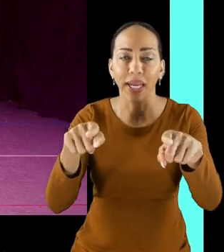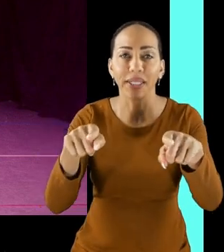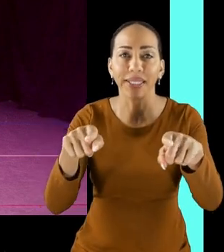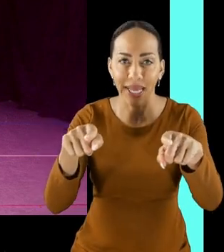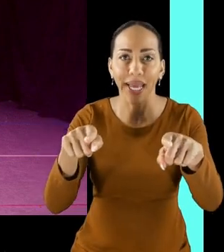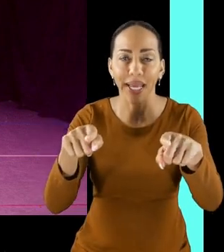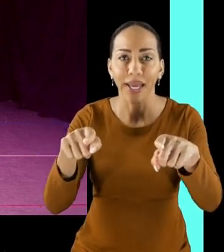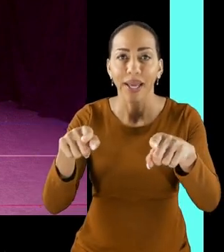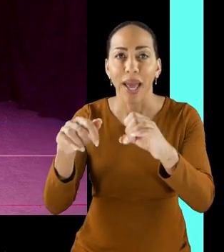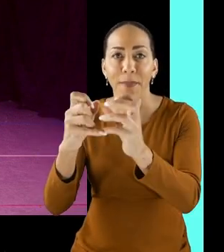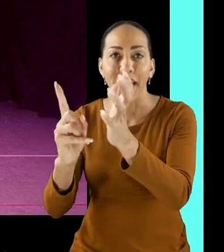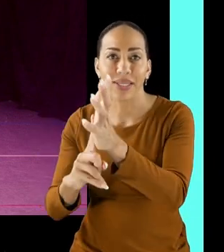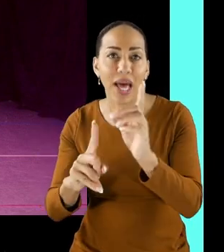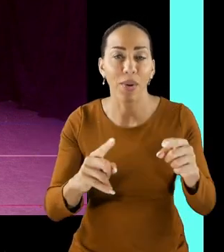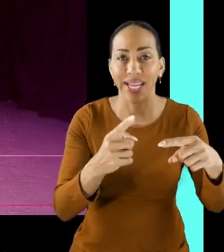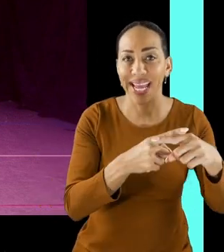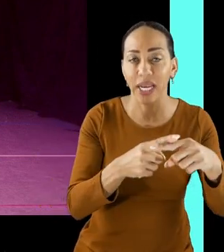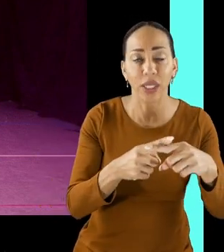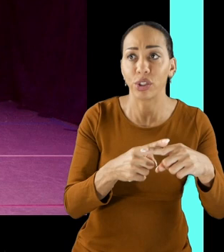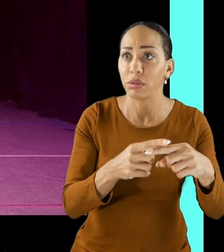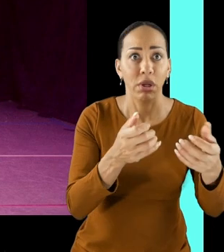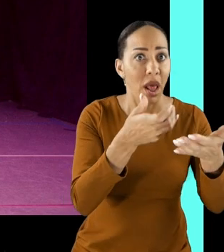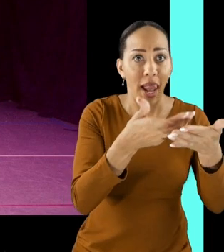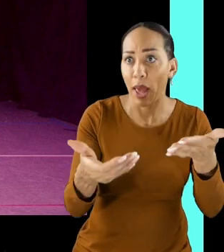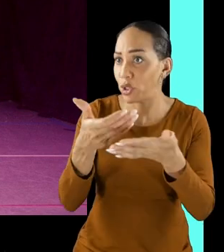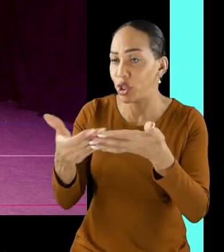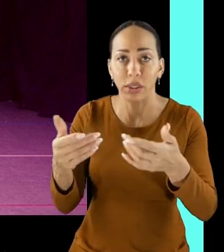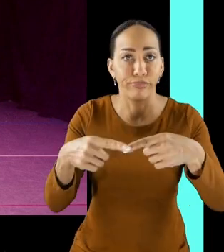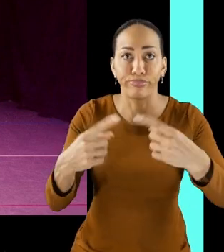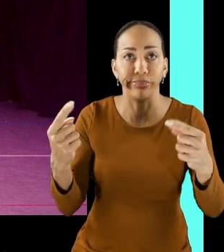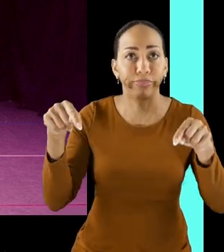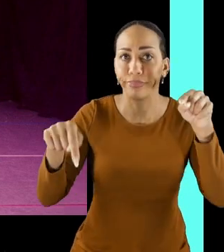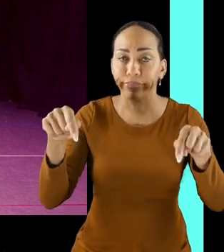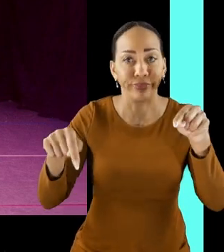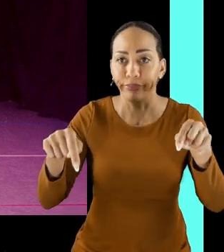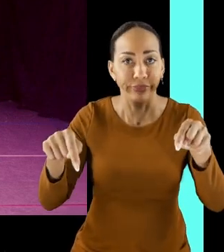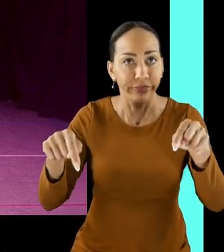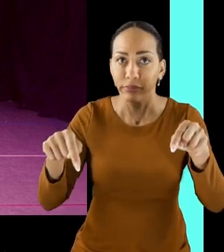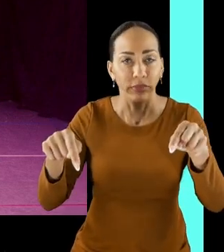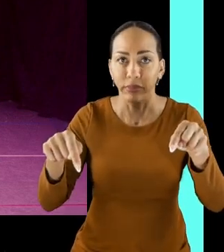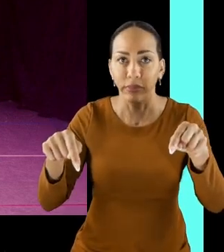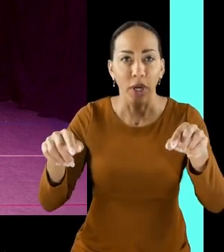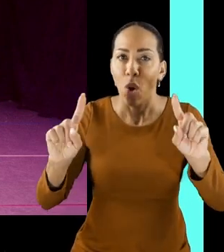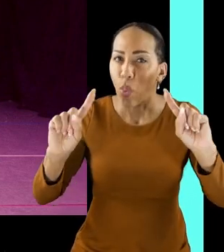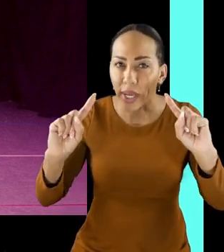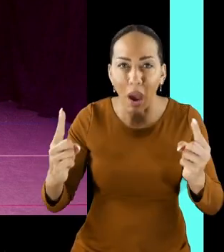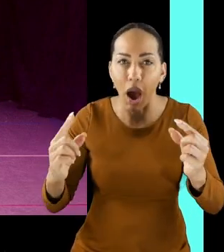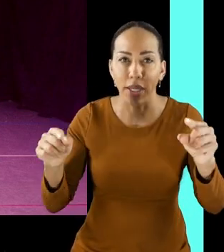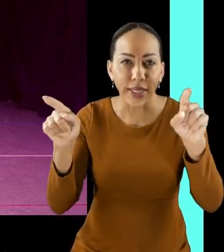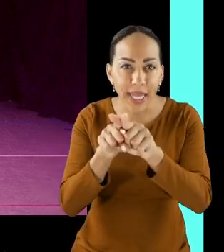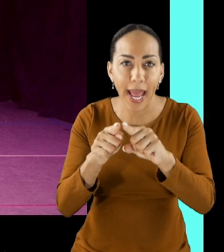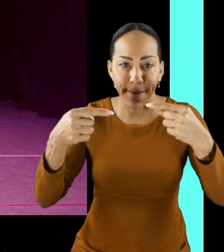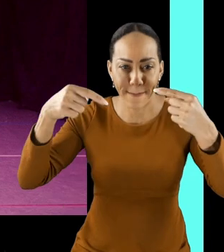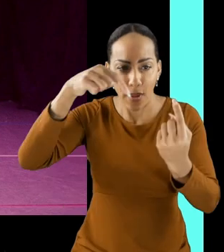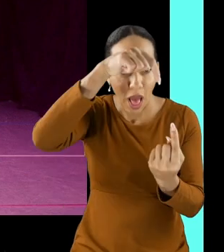Sign Language. The problem with that is the two very different grammatical structures of the language, that we could never be at exactly the same